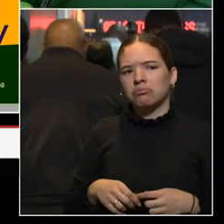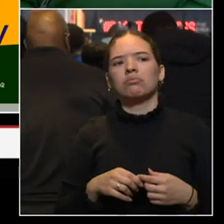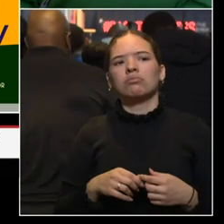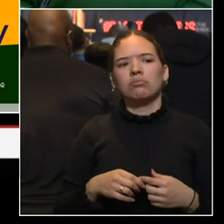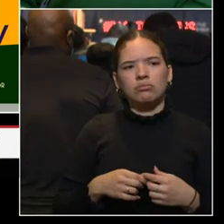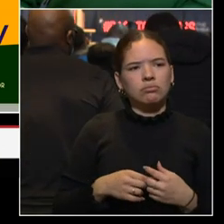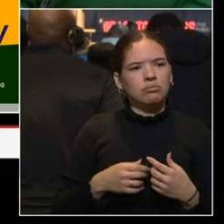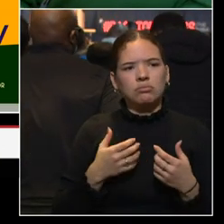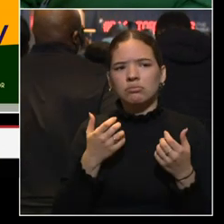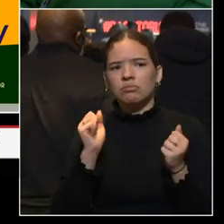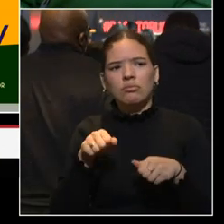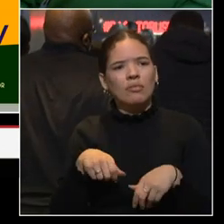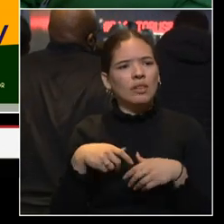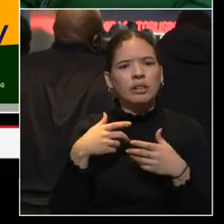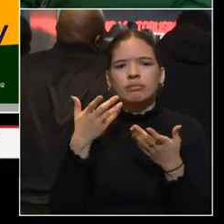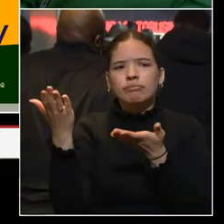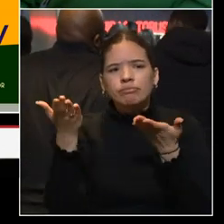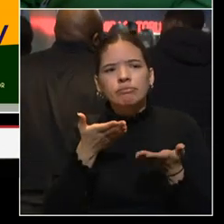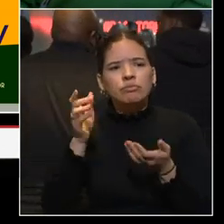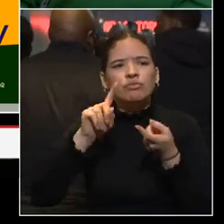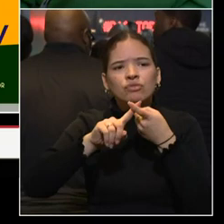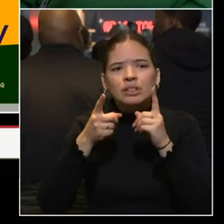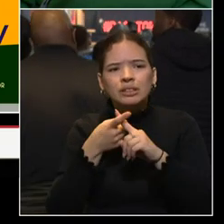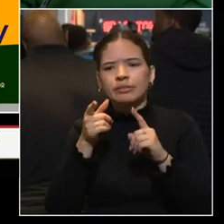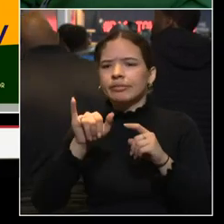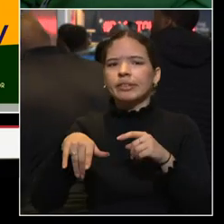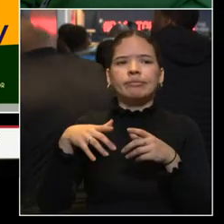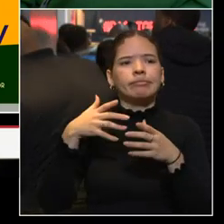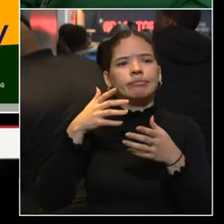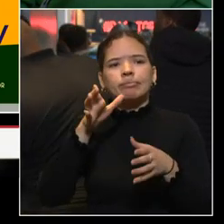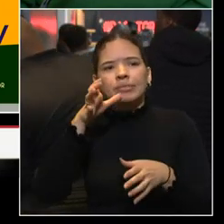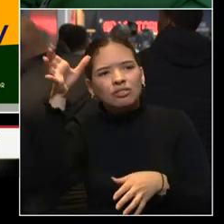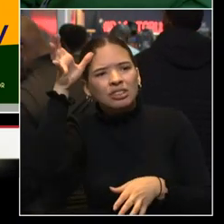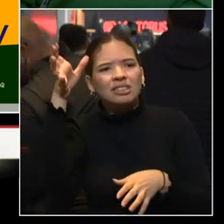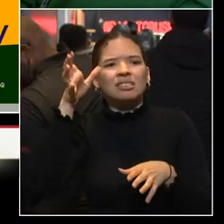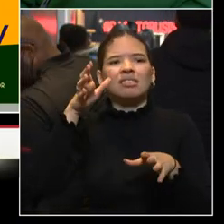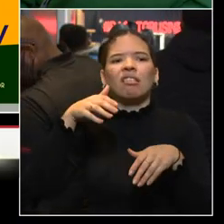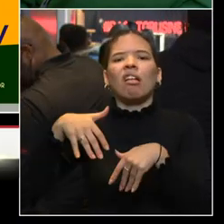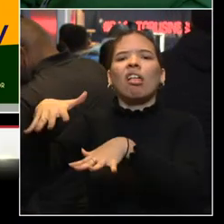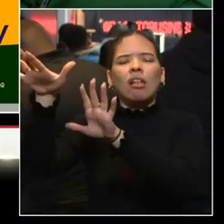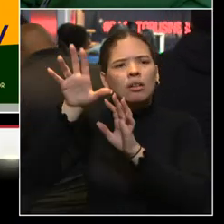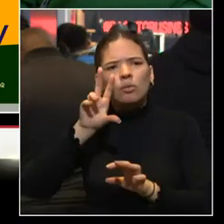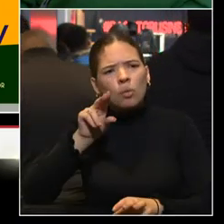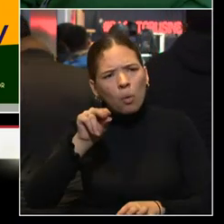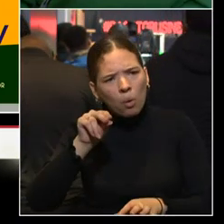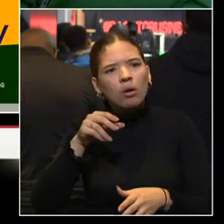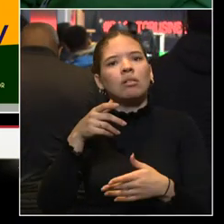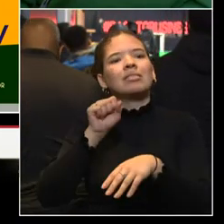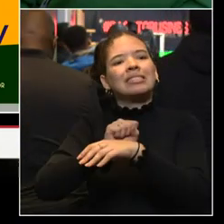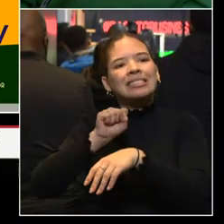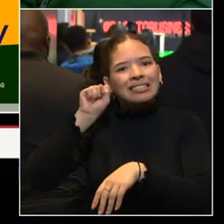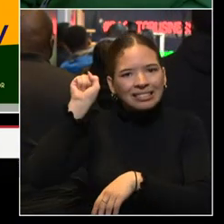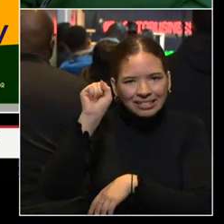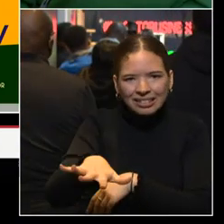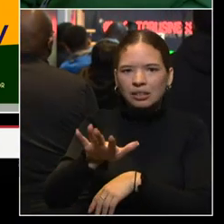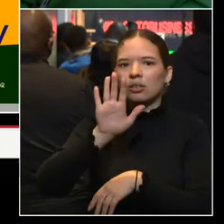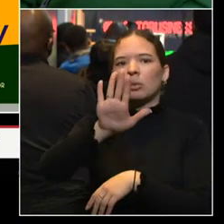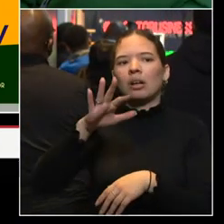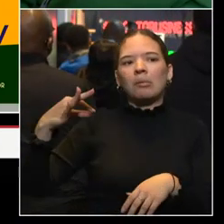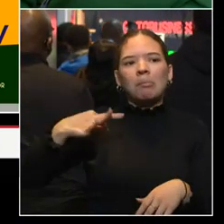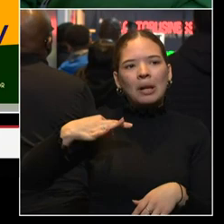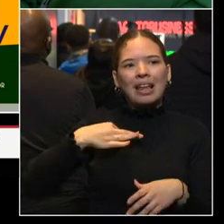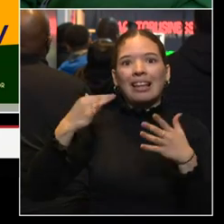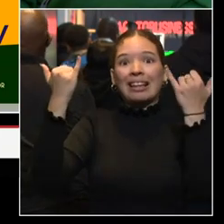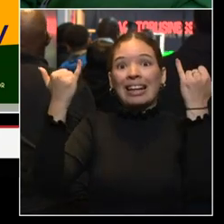need to and get certified. We don't turn people away, but you've got to submit this application today. The program